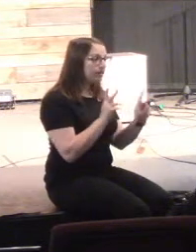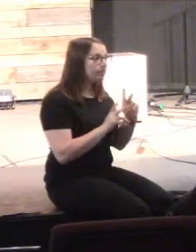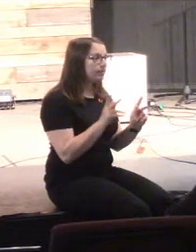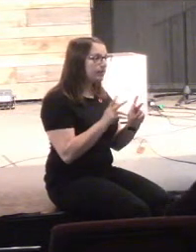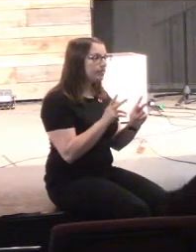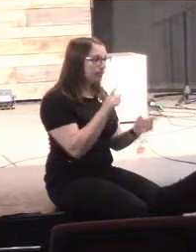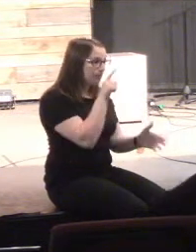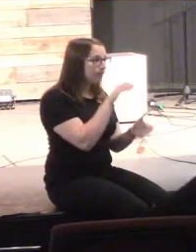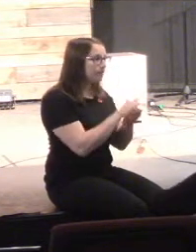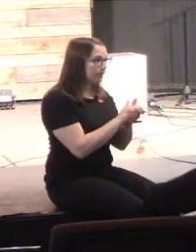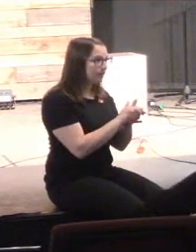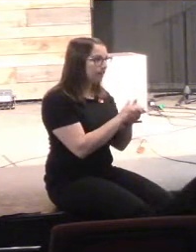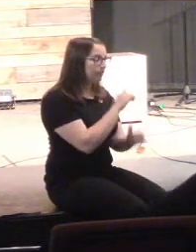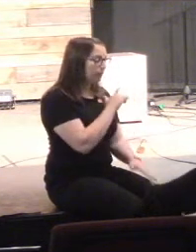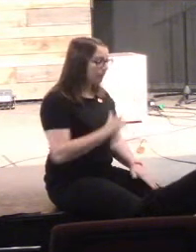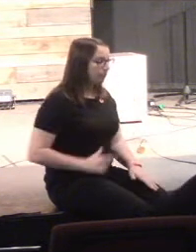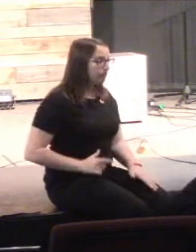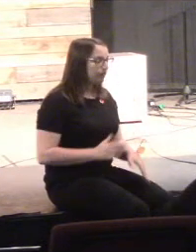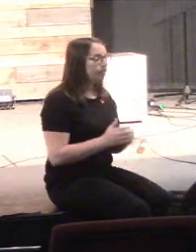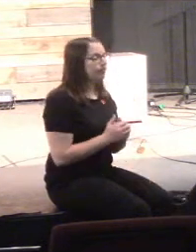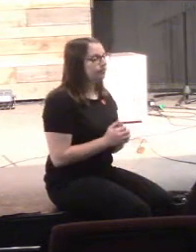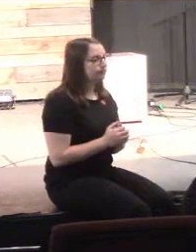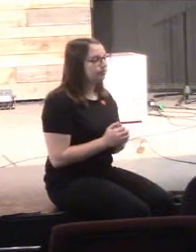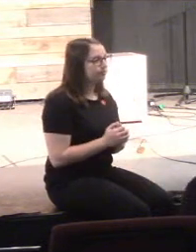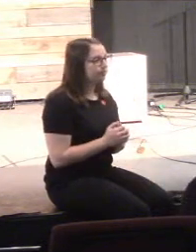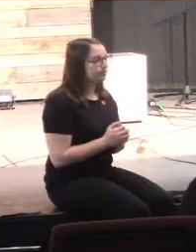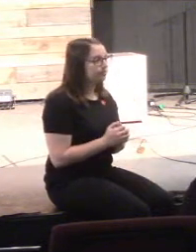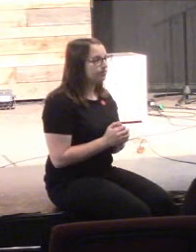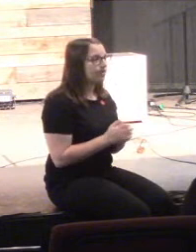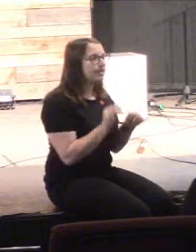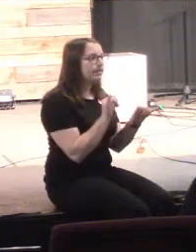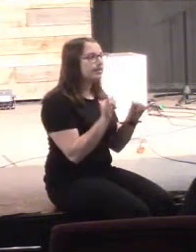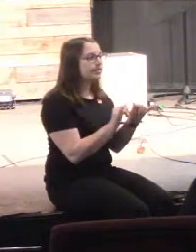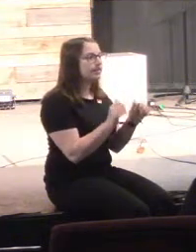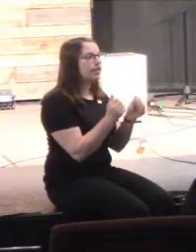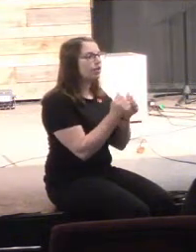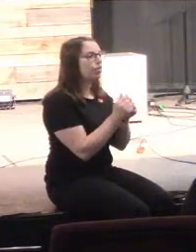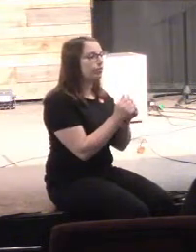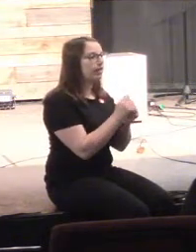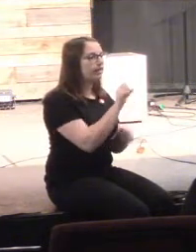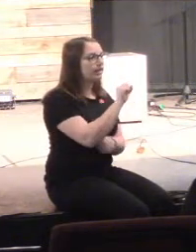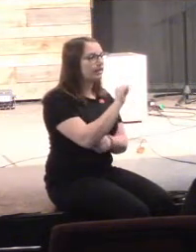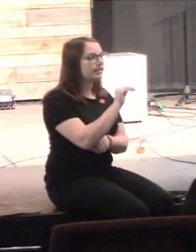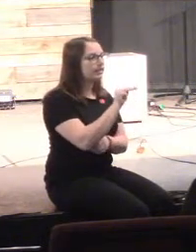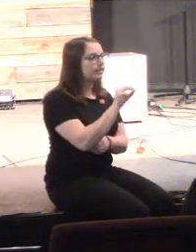some time with a tanner named Simon.